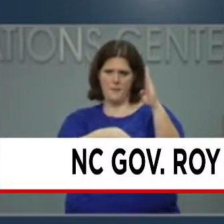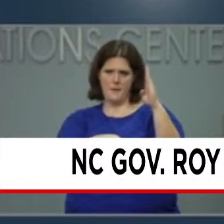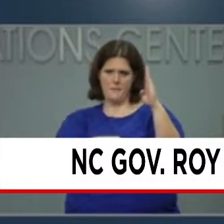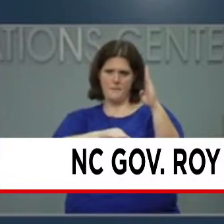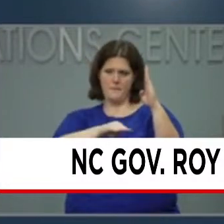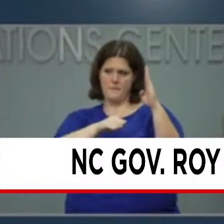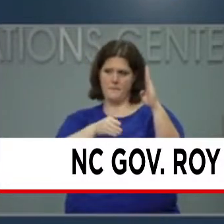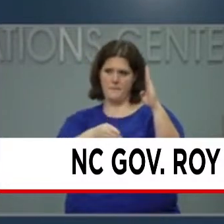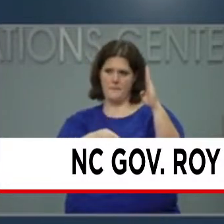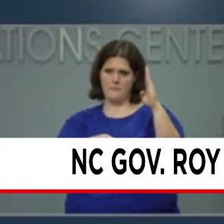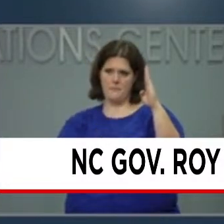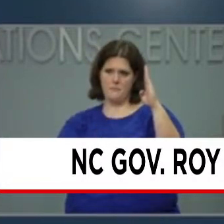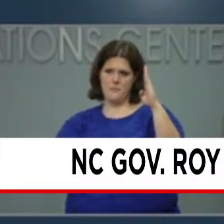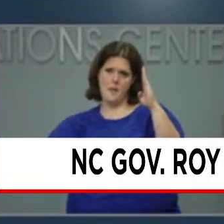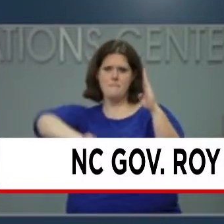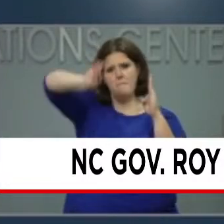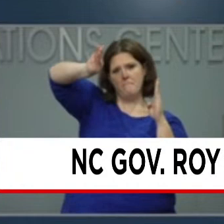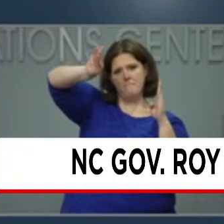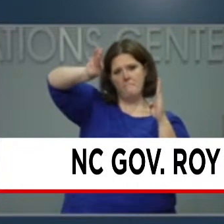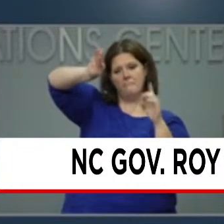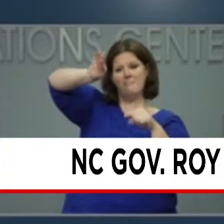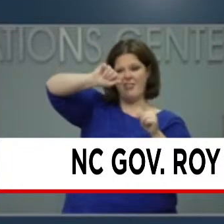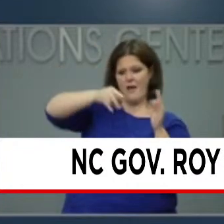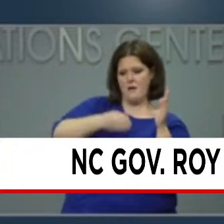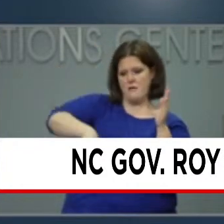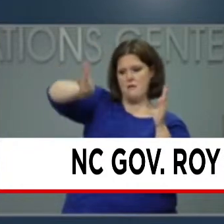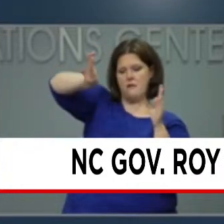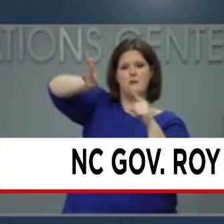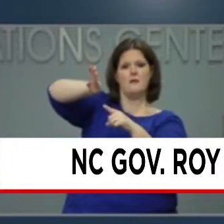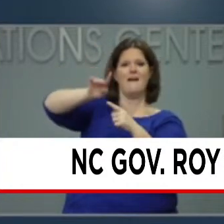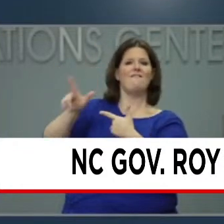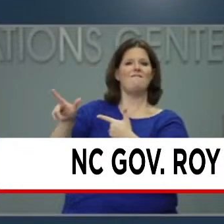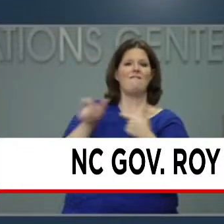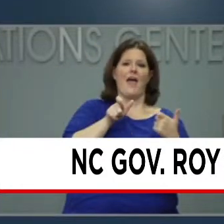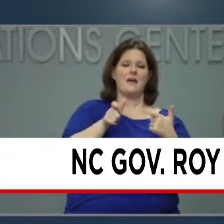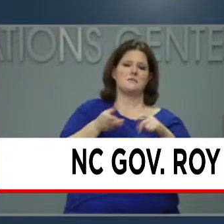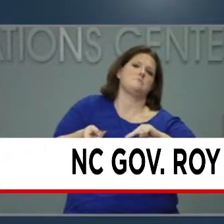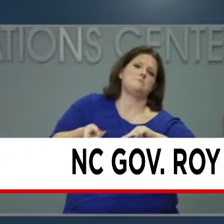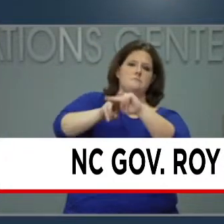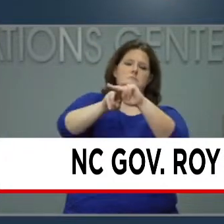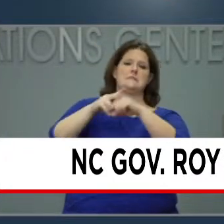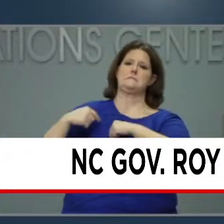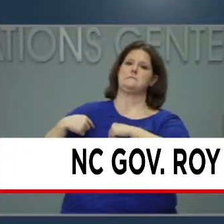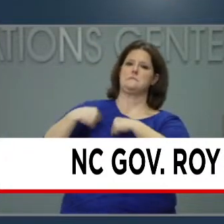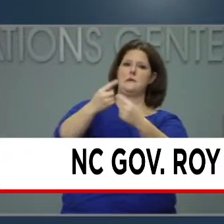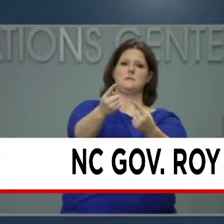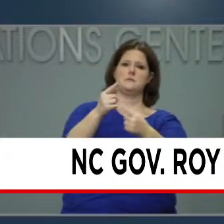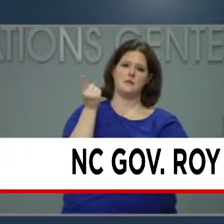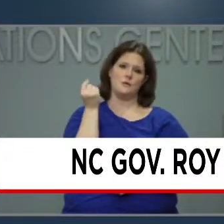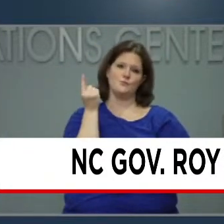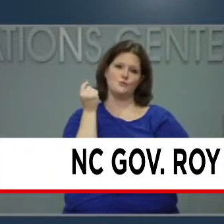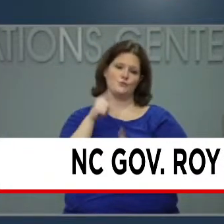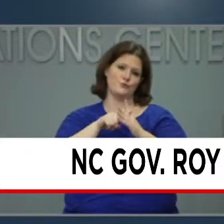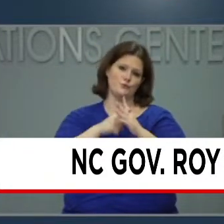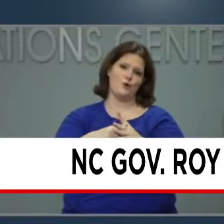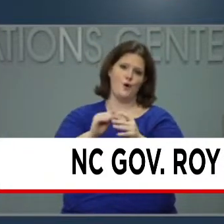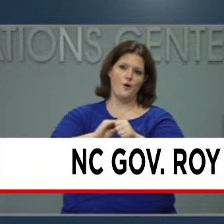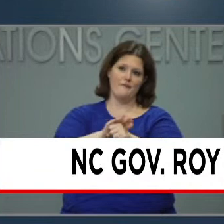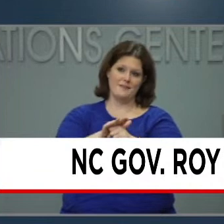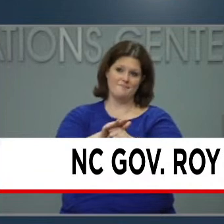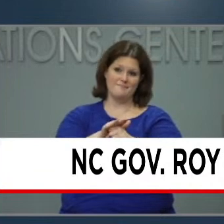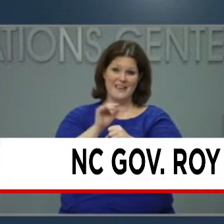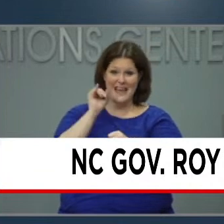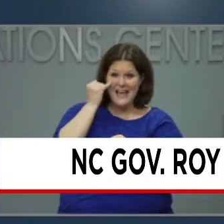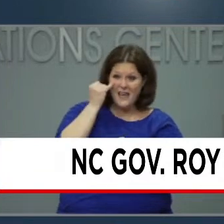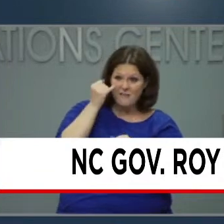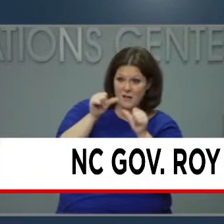the fastest acceleration in cases since the pandemic started. If cases keep increasing at the current